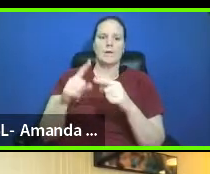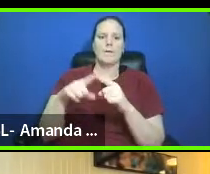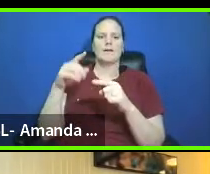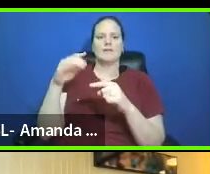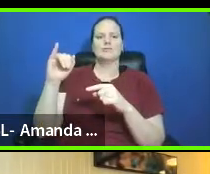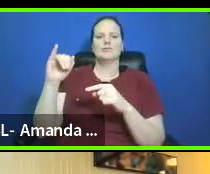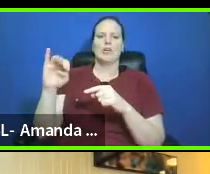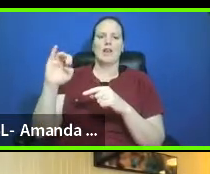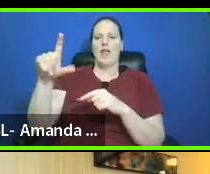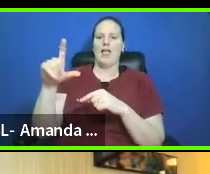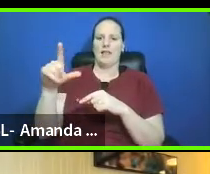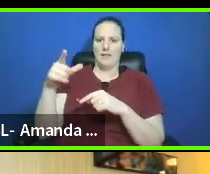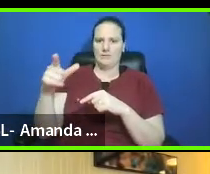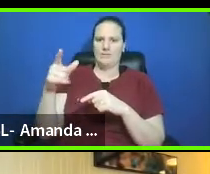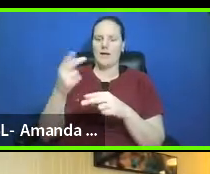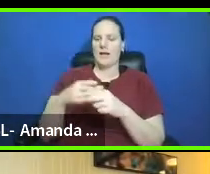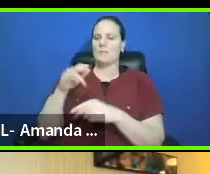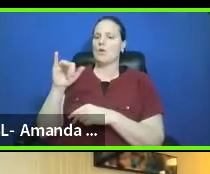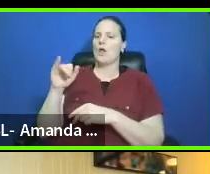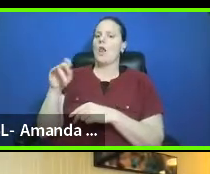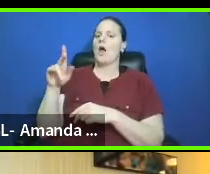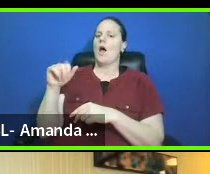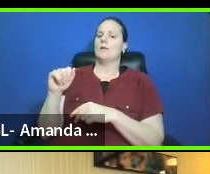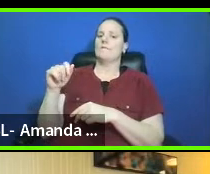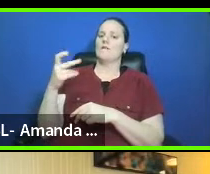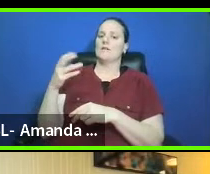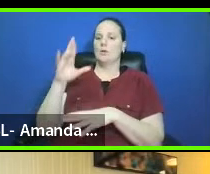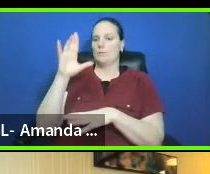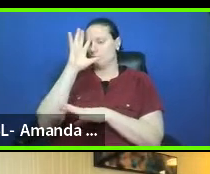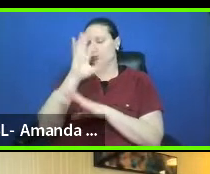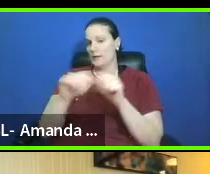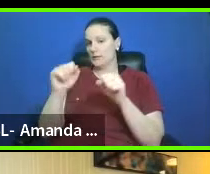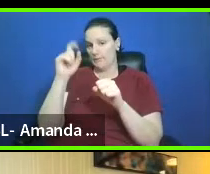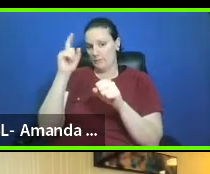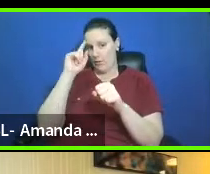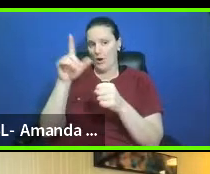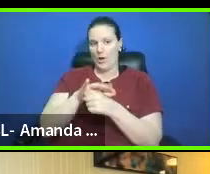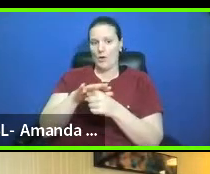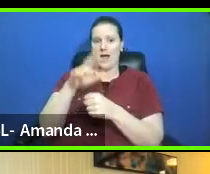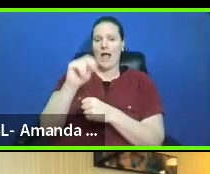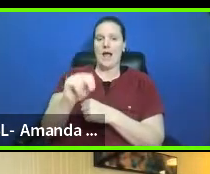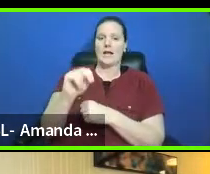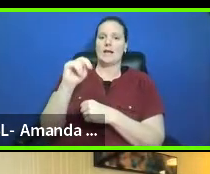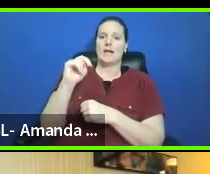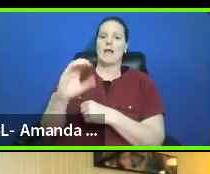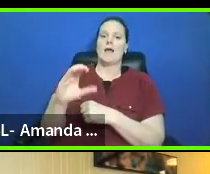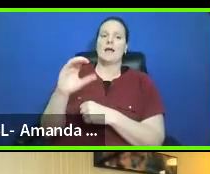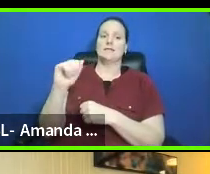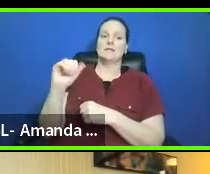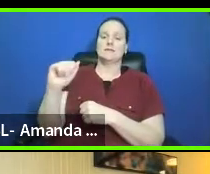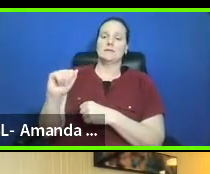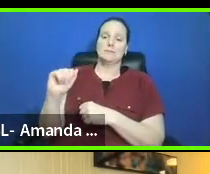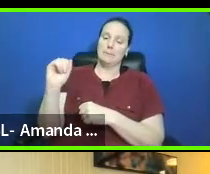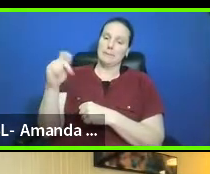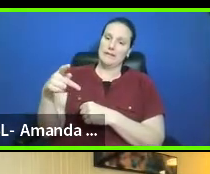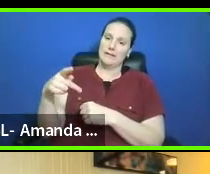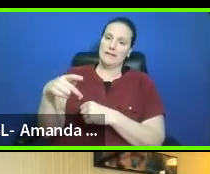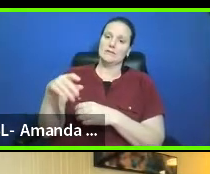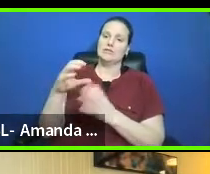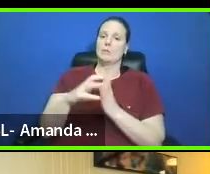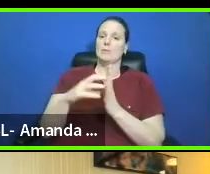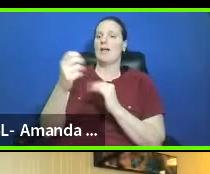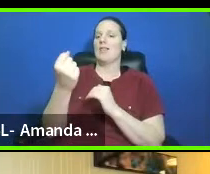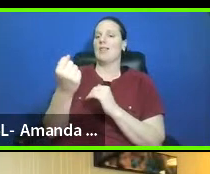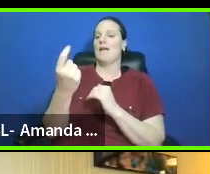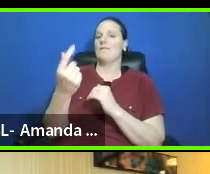Johnell Bell. My name is Yolanda Frazier. I'm the president for our local NAACP Chapter 1139B,